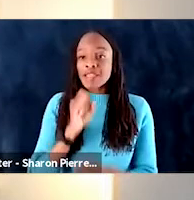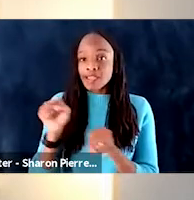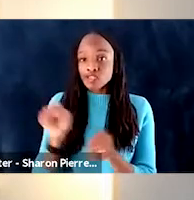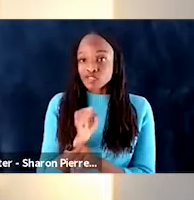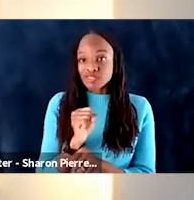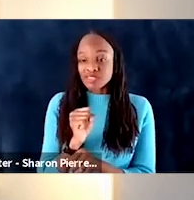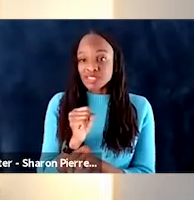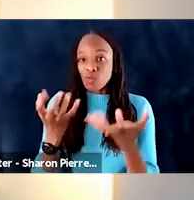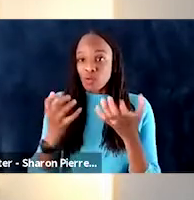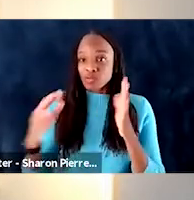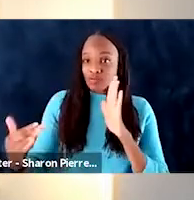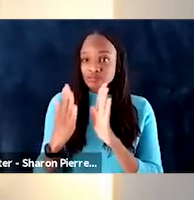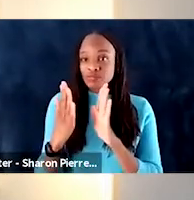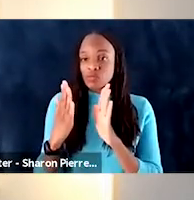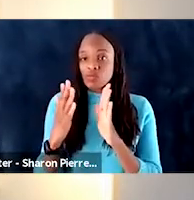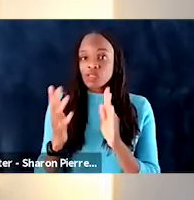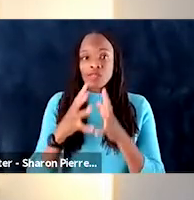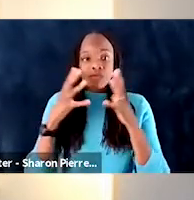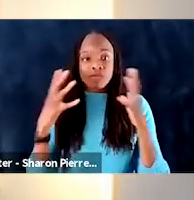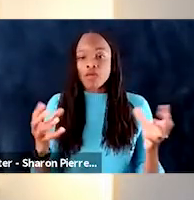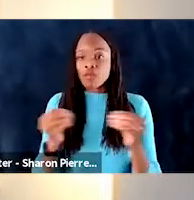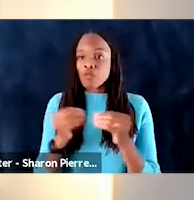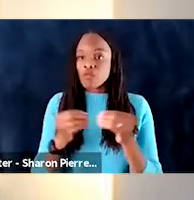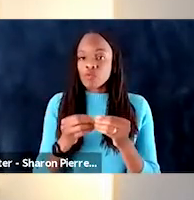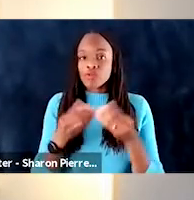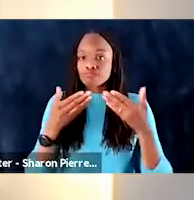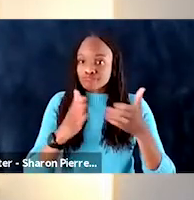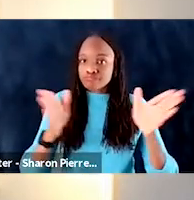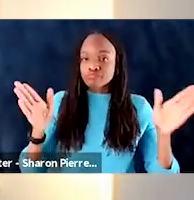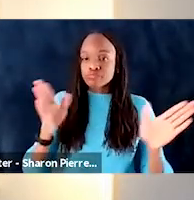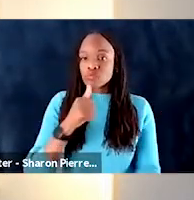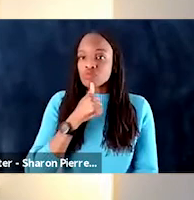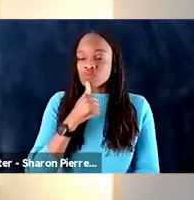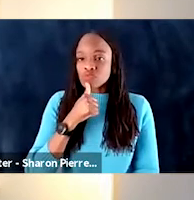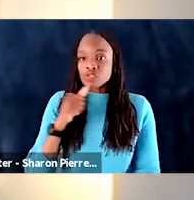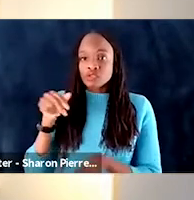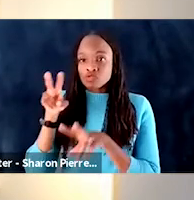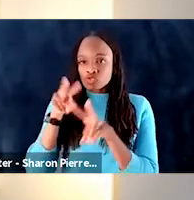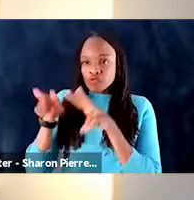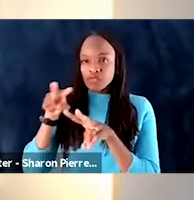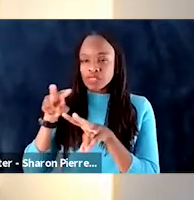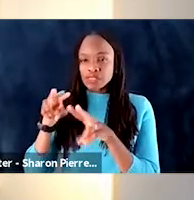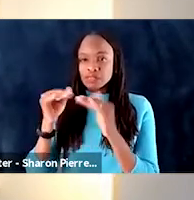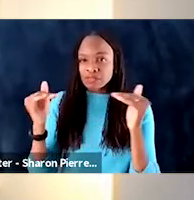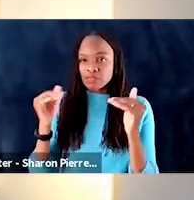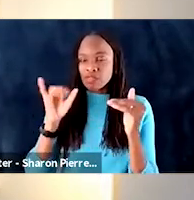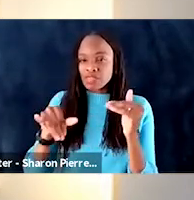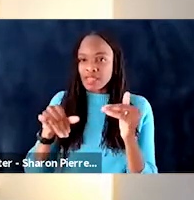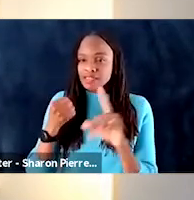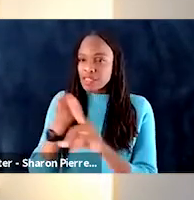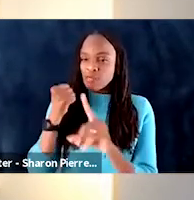for addressing is a much broader kind of privatized surveillance state that has impacted every aspect of people's